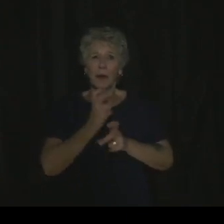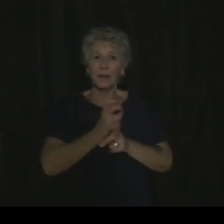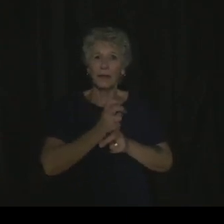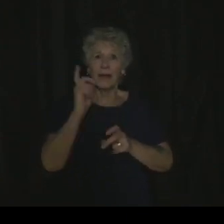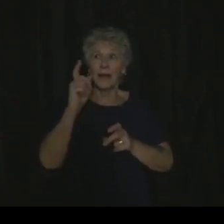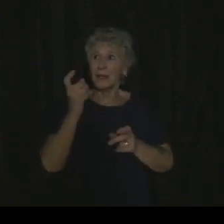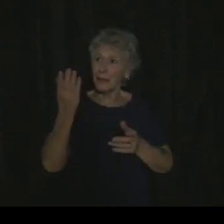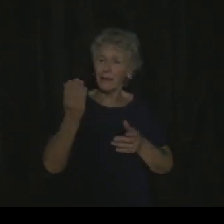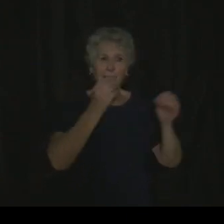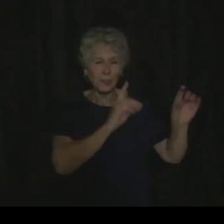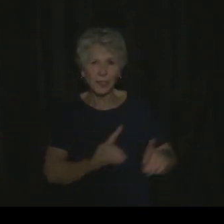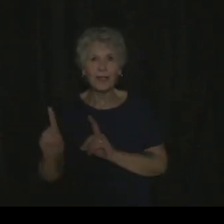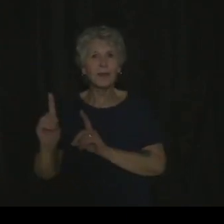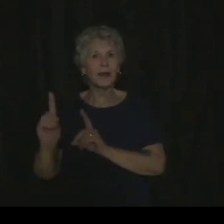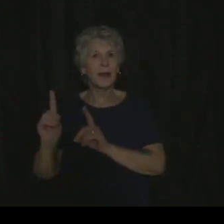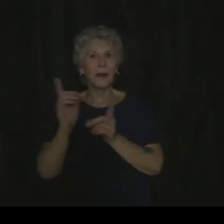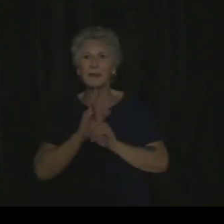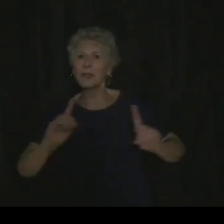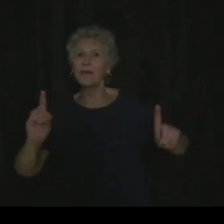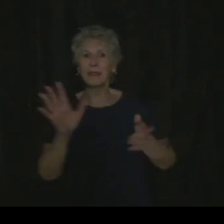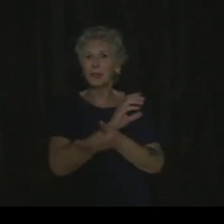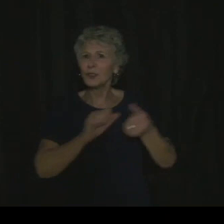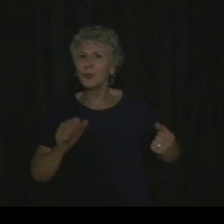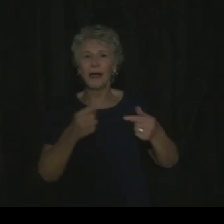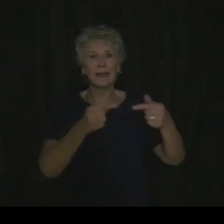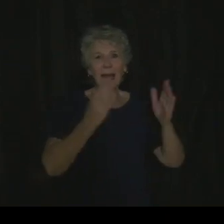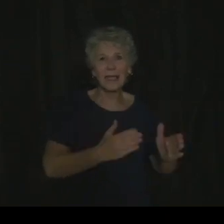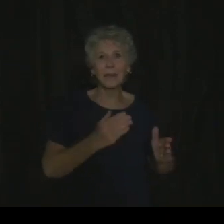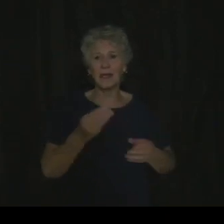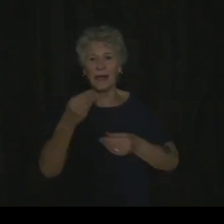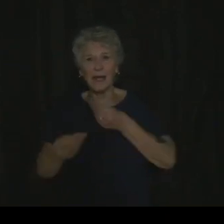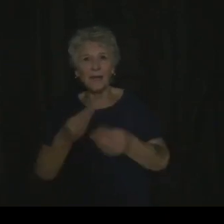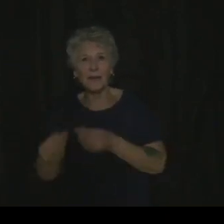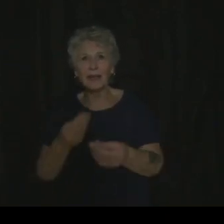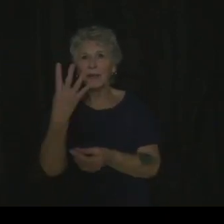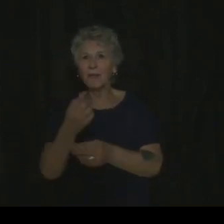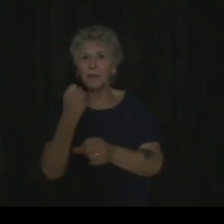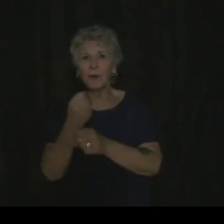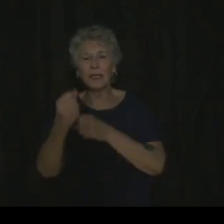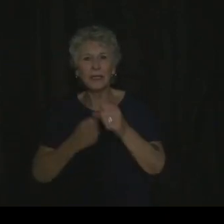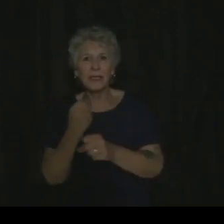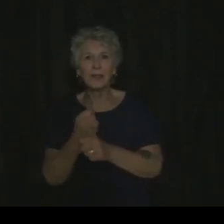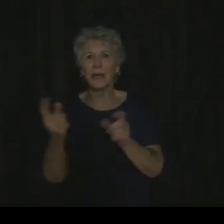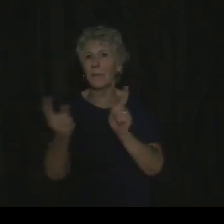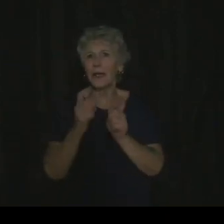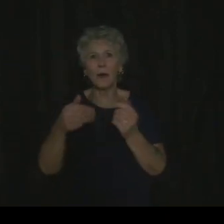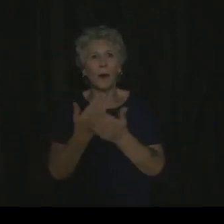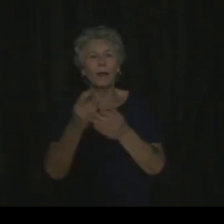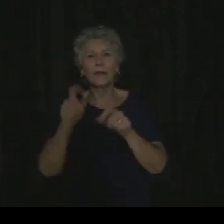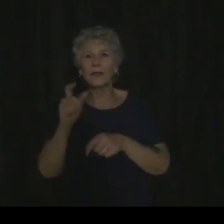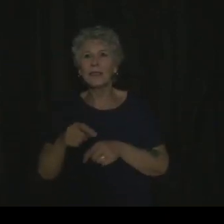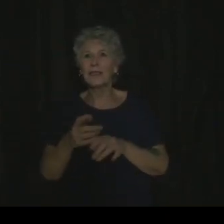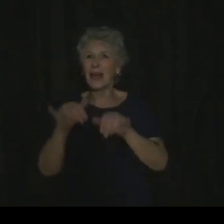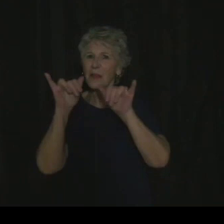them miraculously, destroyed the Egyptian army. He fed them for 40 years in the wilderness, met all of their needs, and they